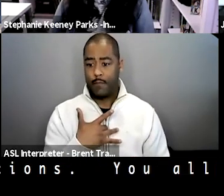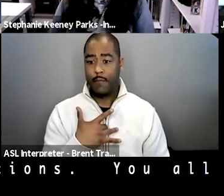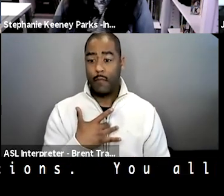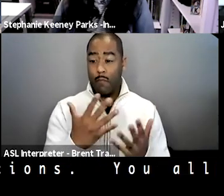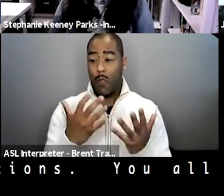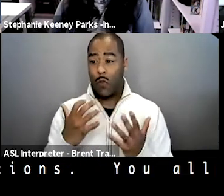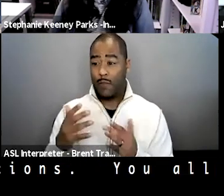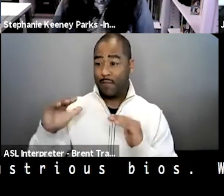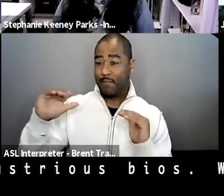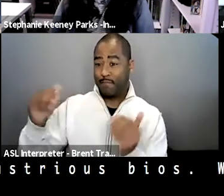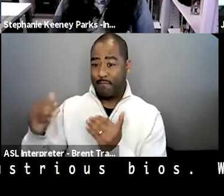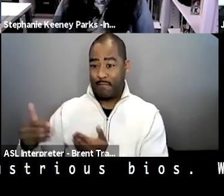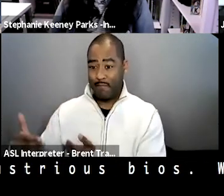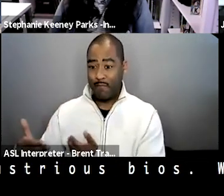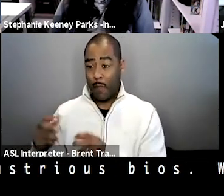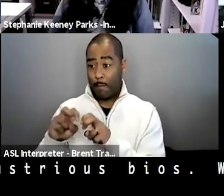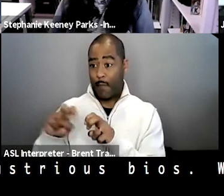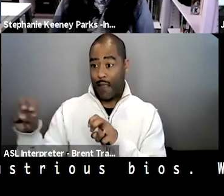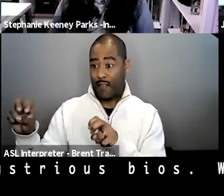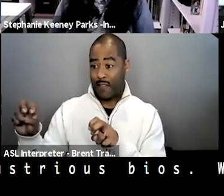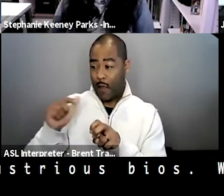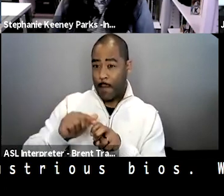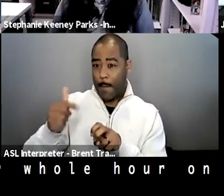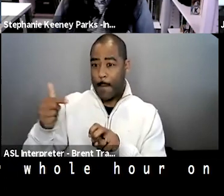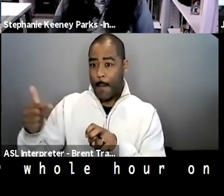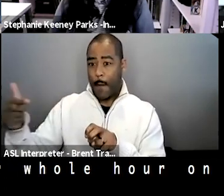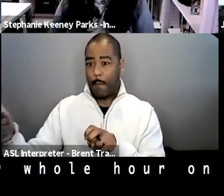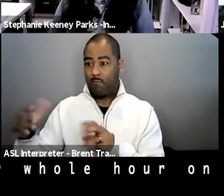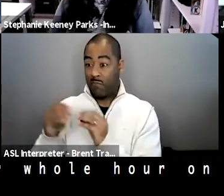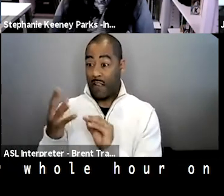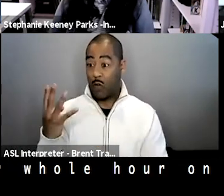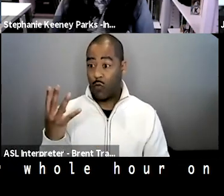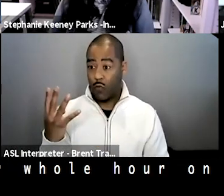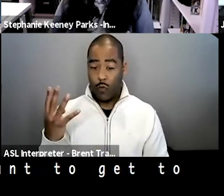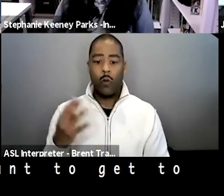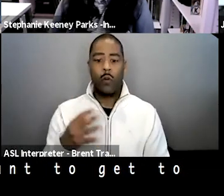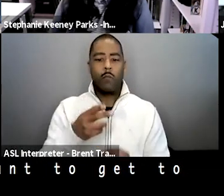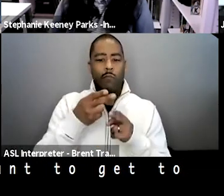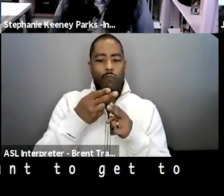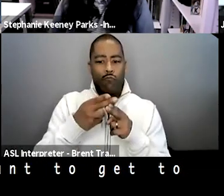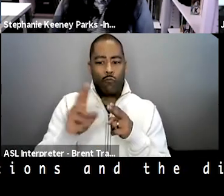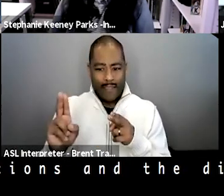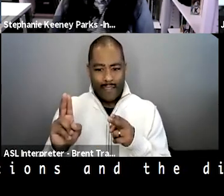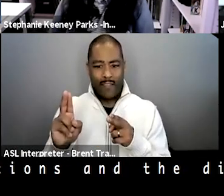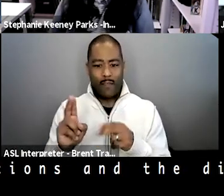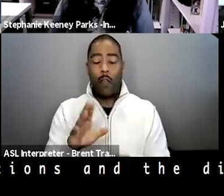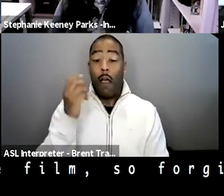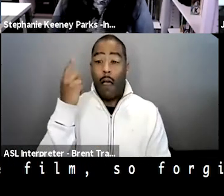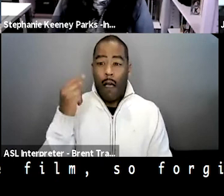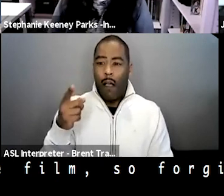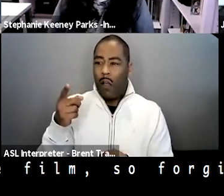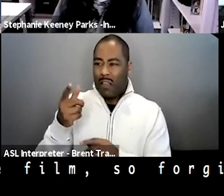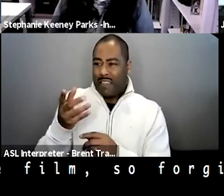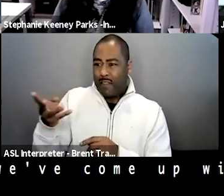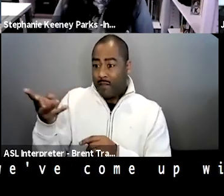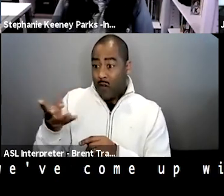four panelists to do brief introductions. You all have such illustrious bios. We could spend our whole hour on